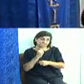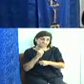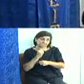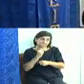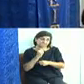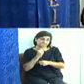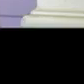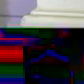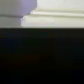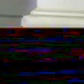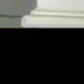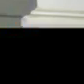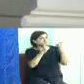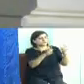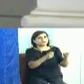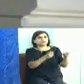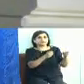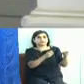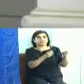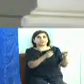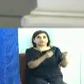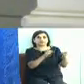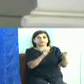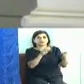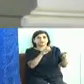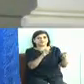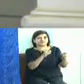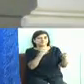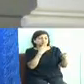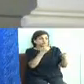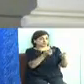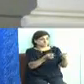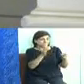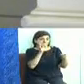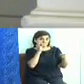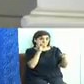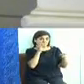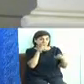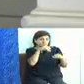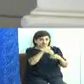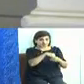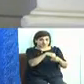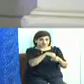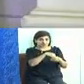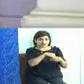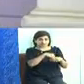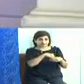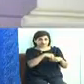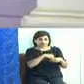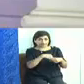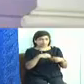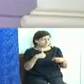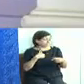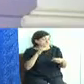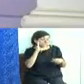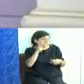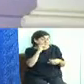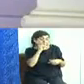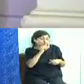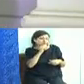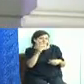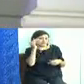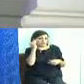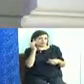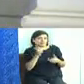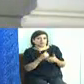Or if I give you these seeds and tell you they're marijuana seeds and you plant them, not that I would know, of course, but